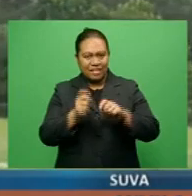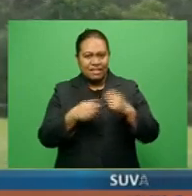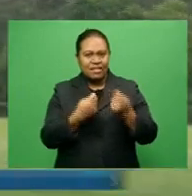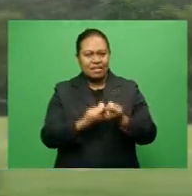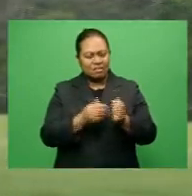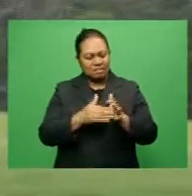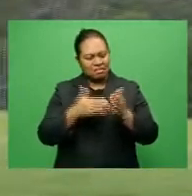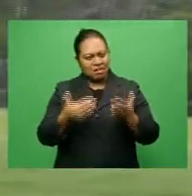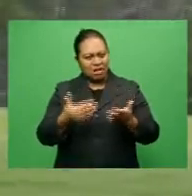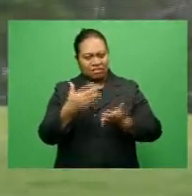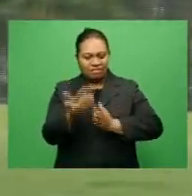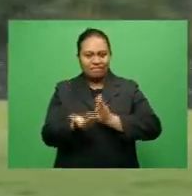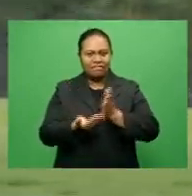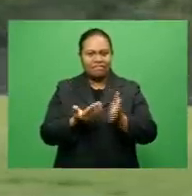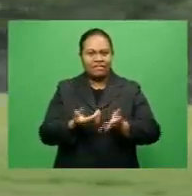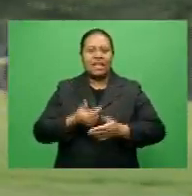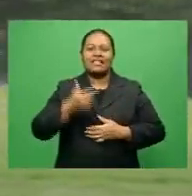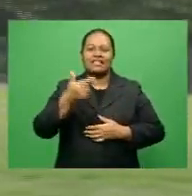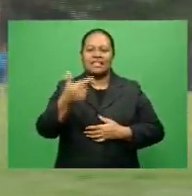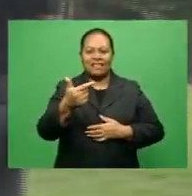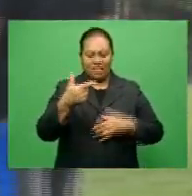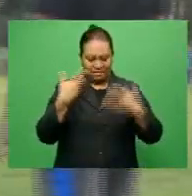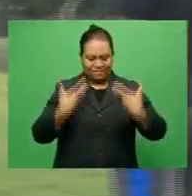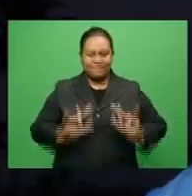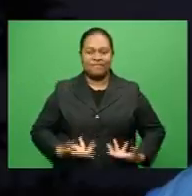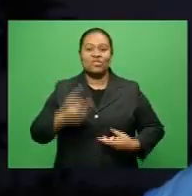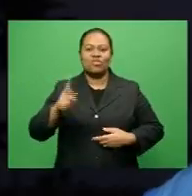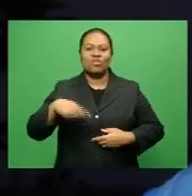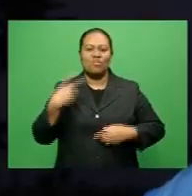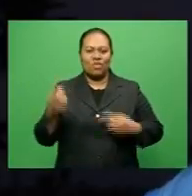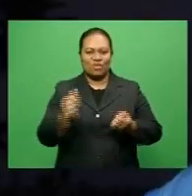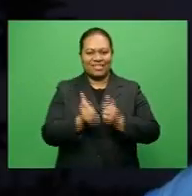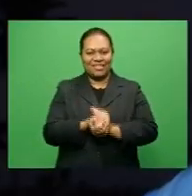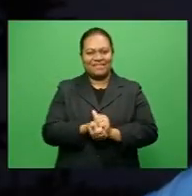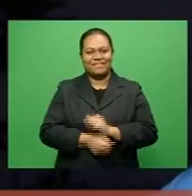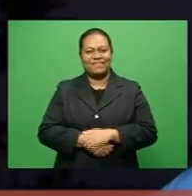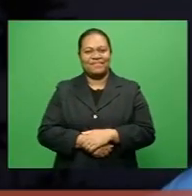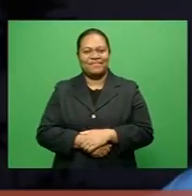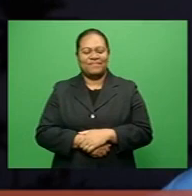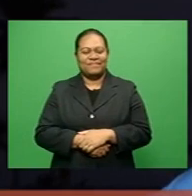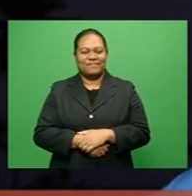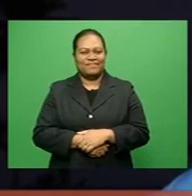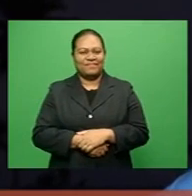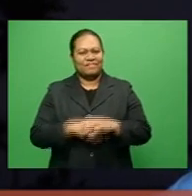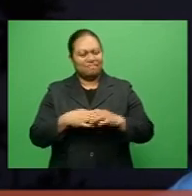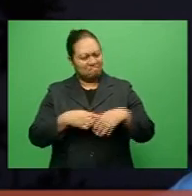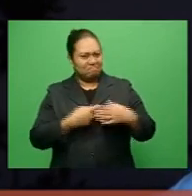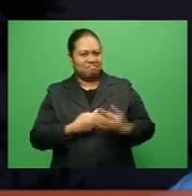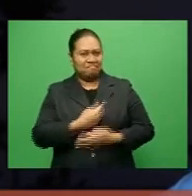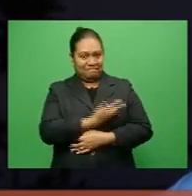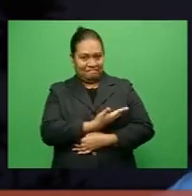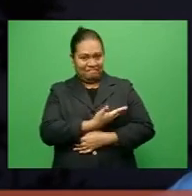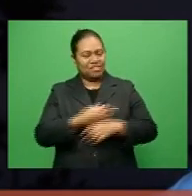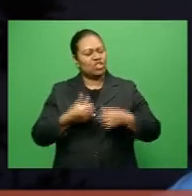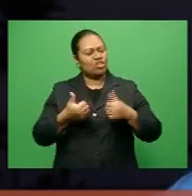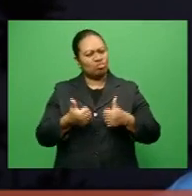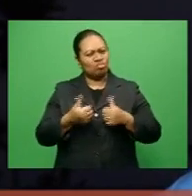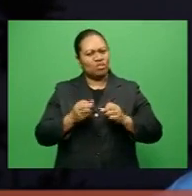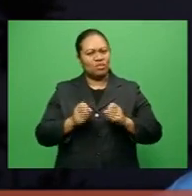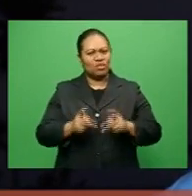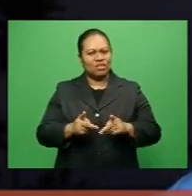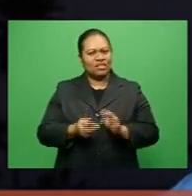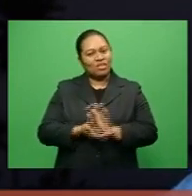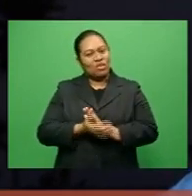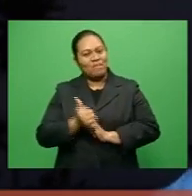now he is rewarded with the number 7 jersey for tomorrow's match. For me, it's a great opportunity to get back